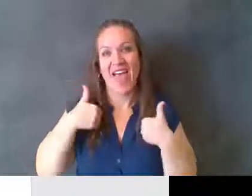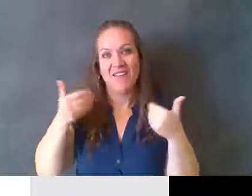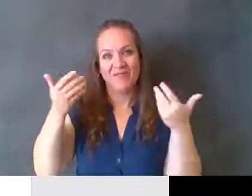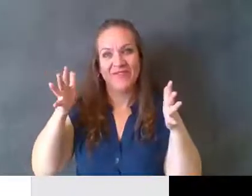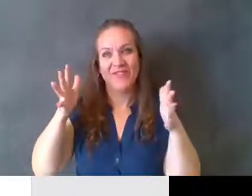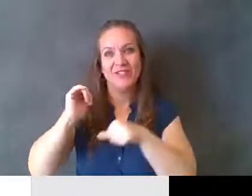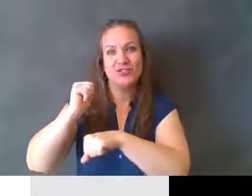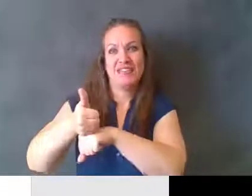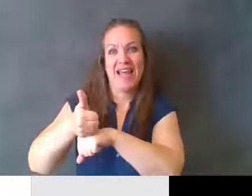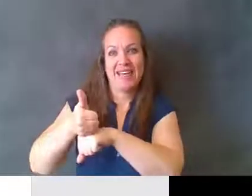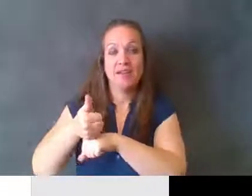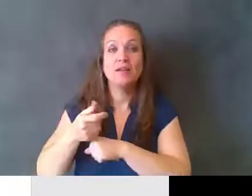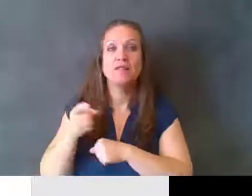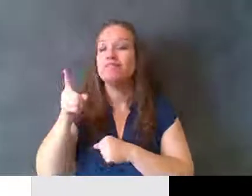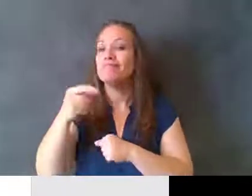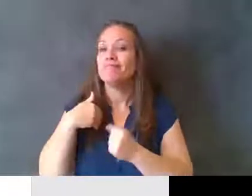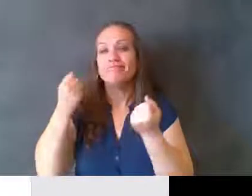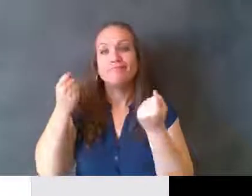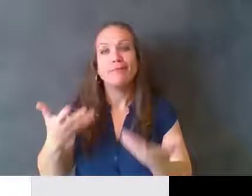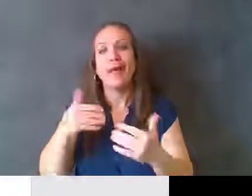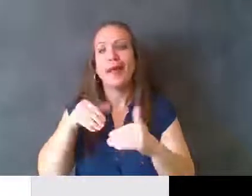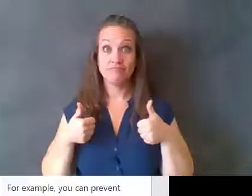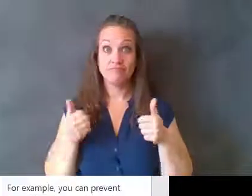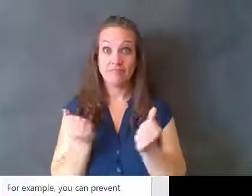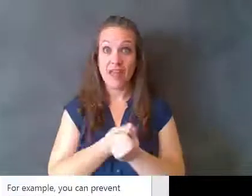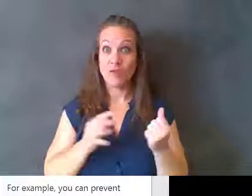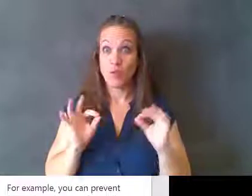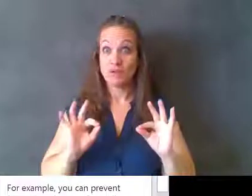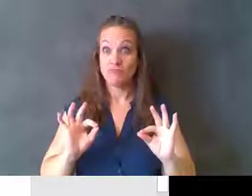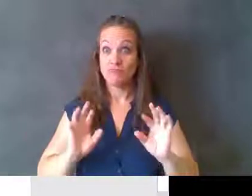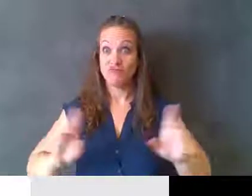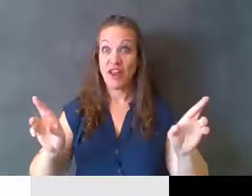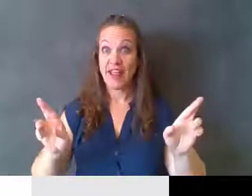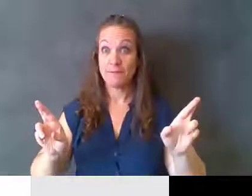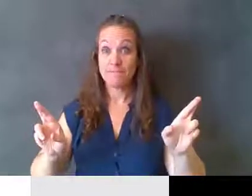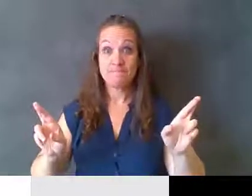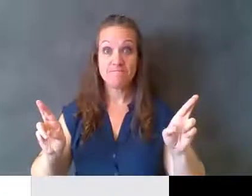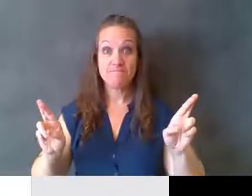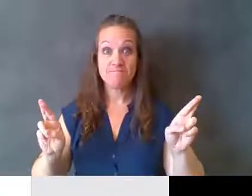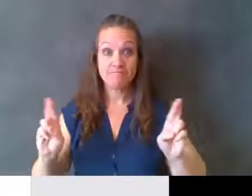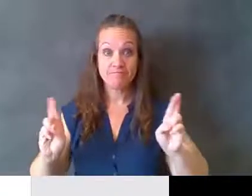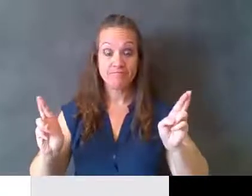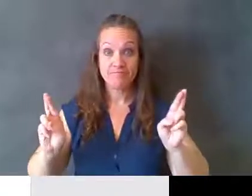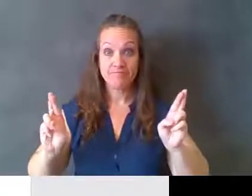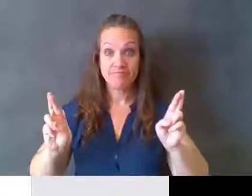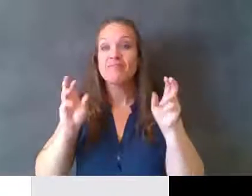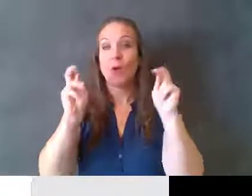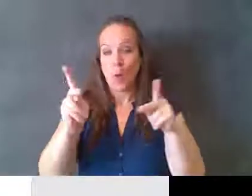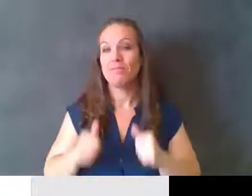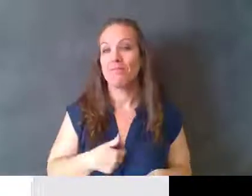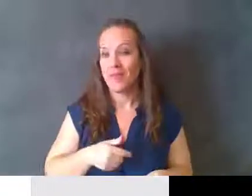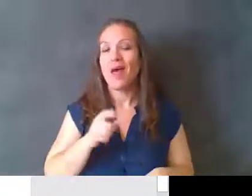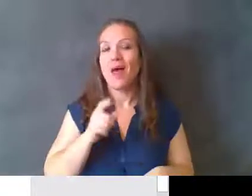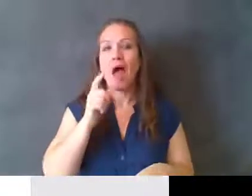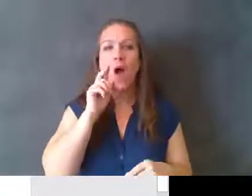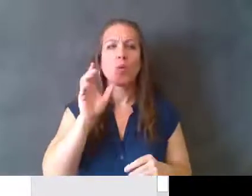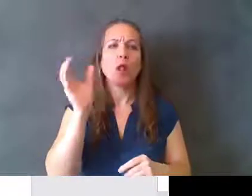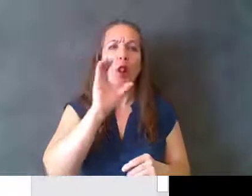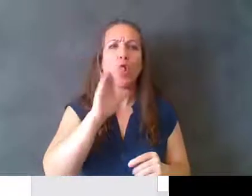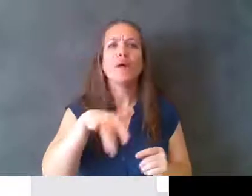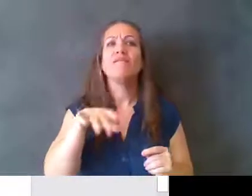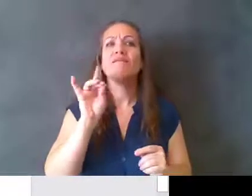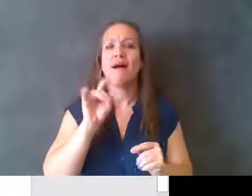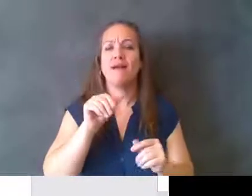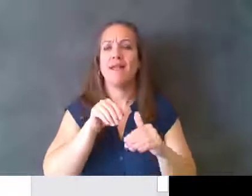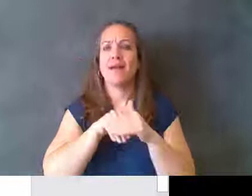of the access features already included. So I'm going to look for an accessible template. So I'm going to go like I'm making a